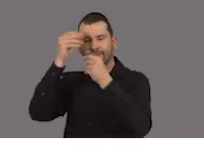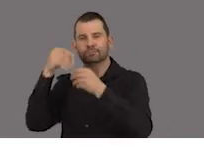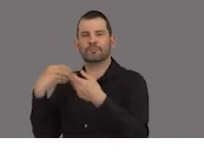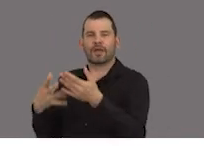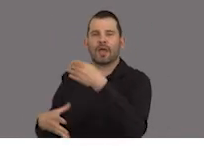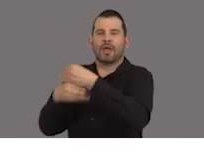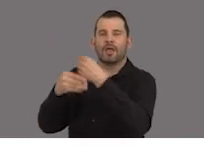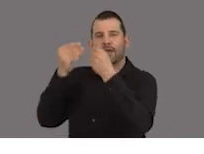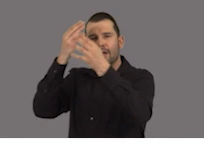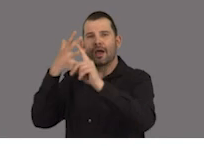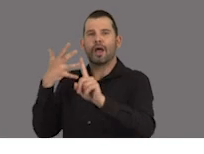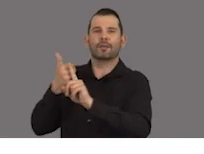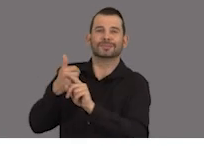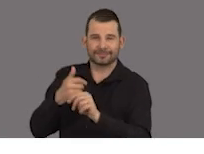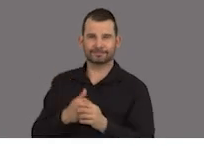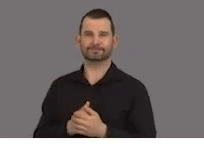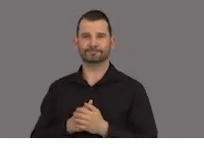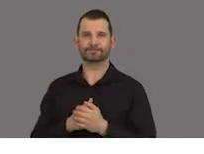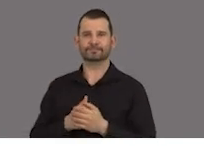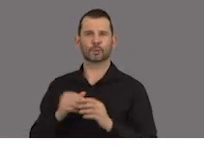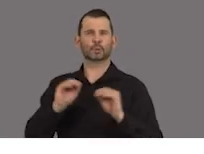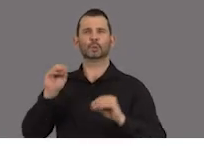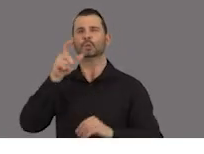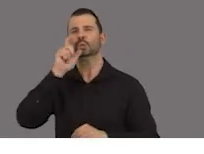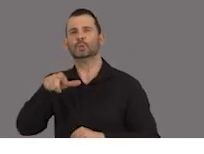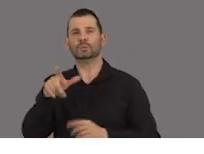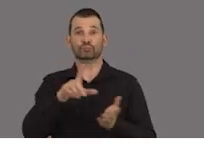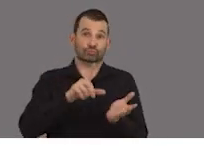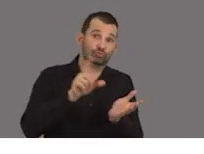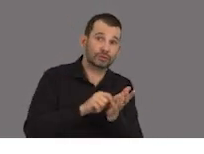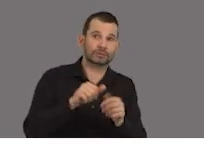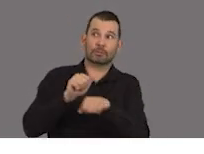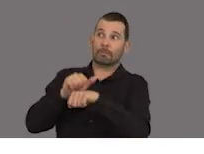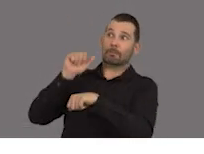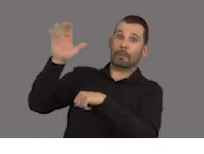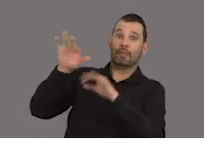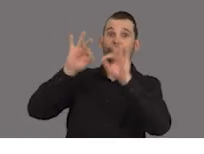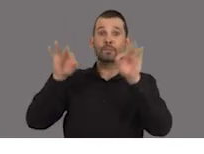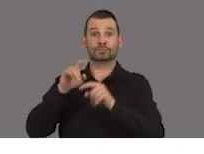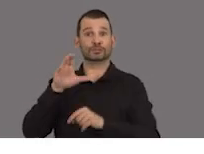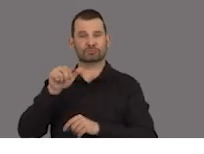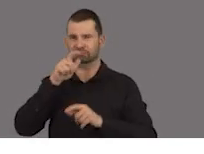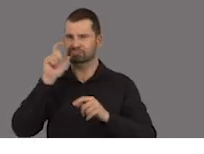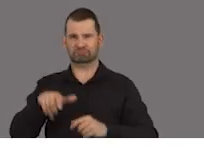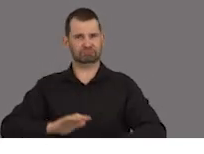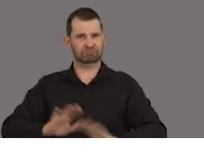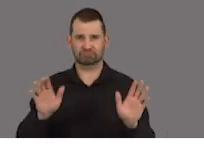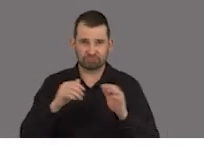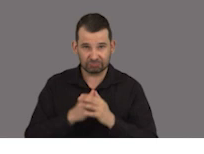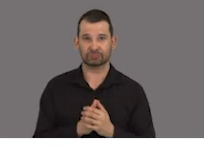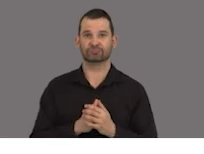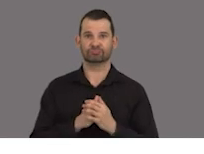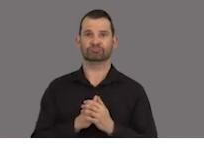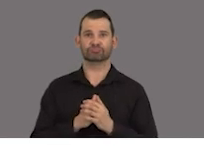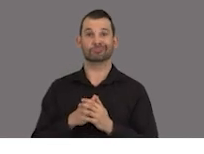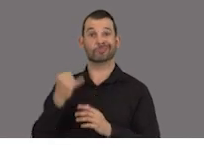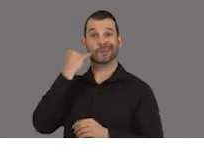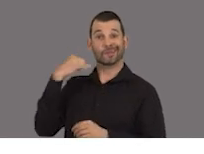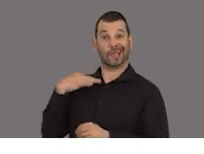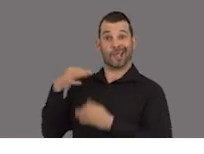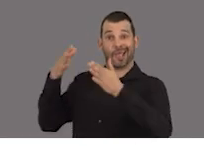verify the information and provide updates. There is no need to print and mail the form to the CRA.